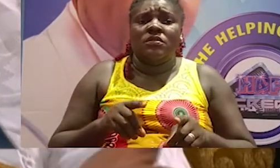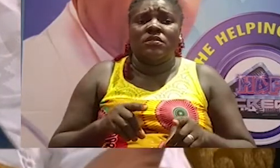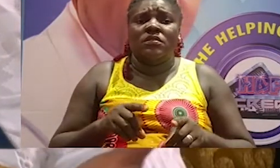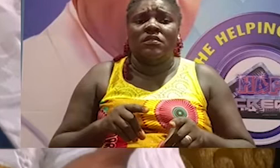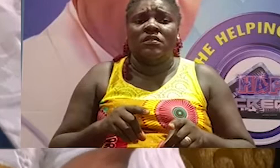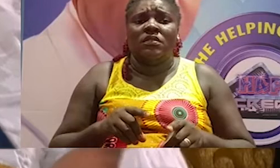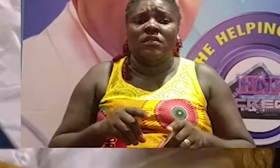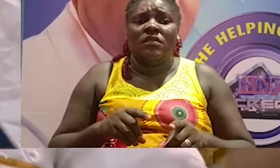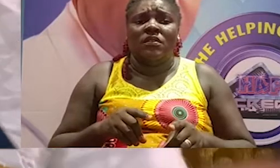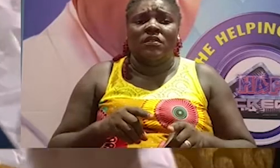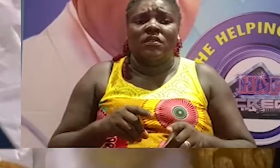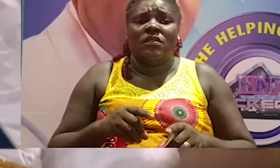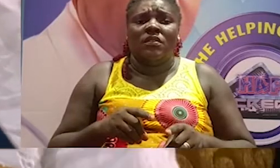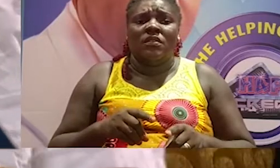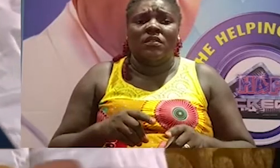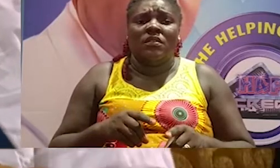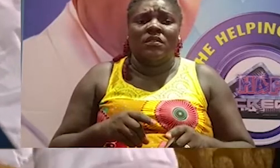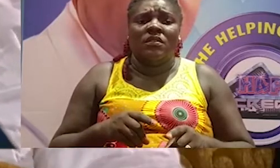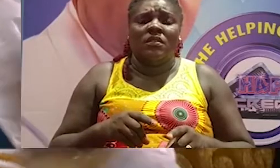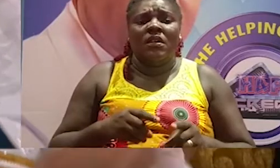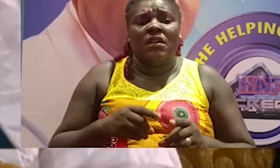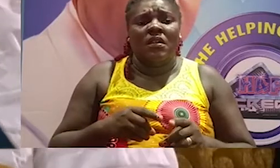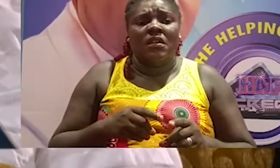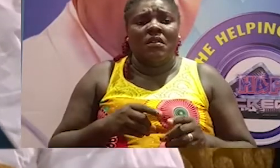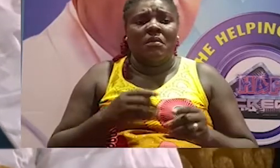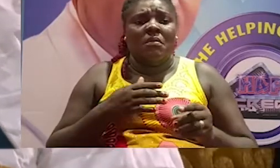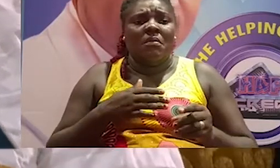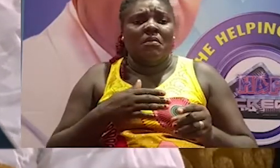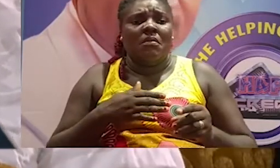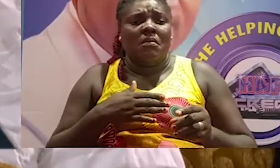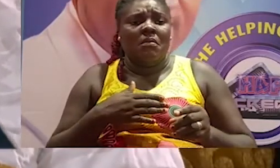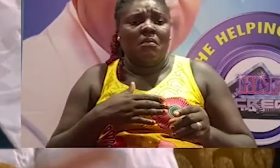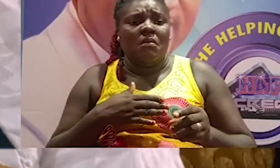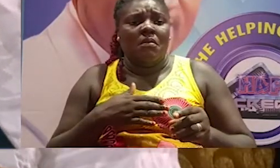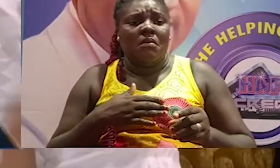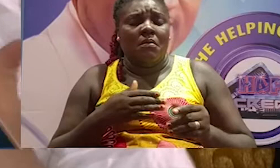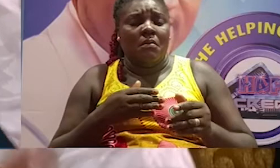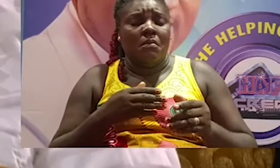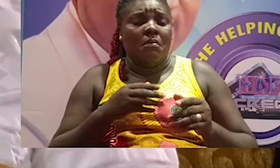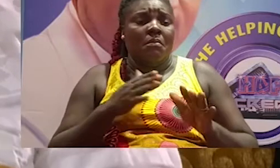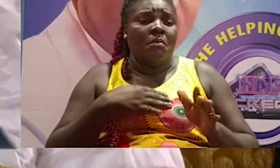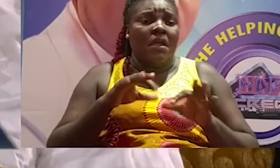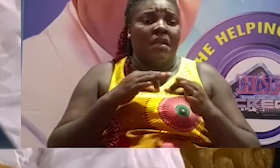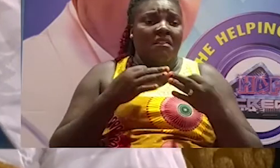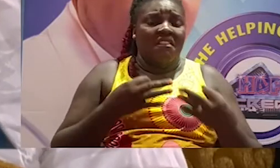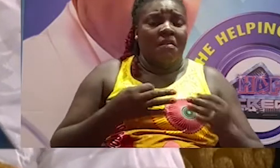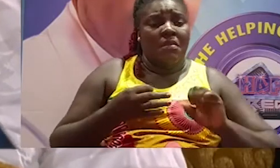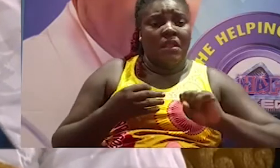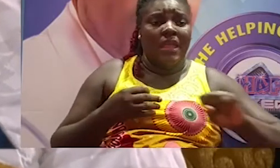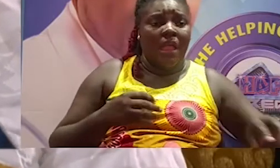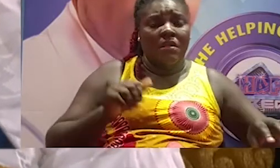four, or apart from my family, okay, four or five of us with albinism. Okay.